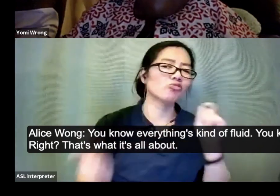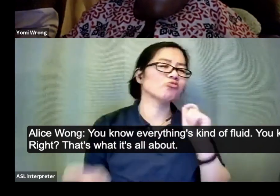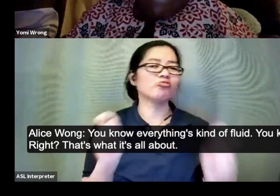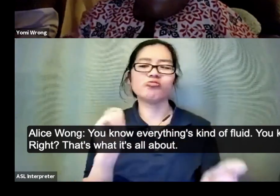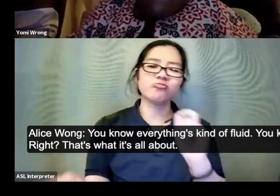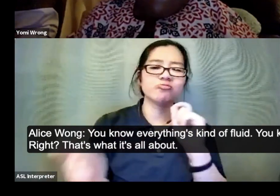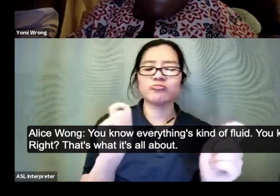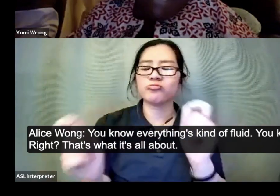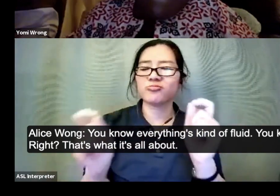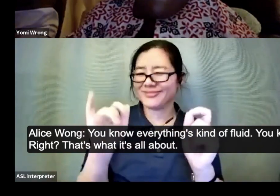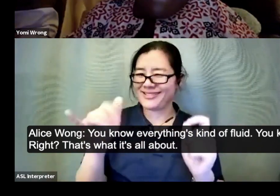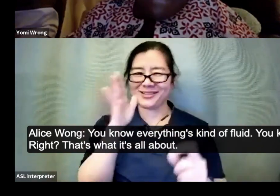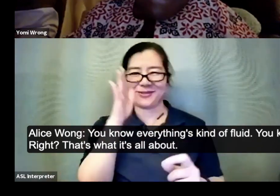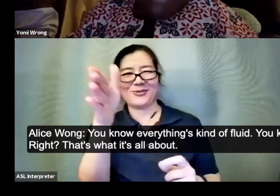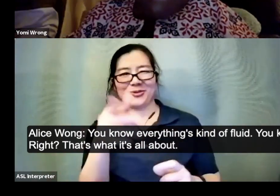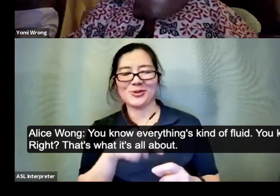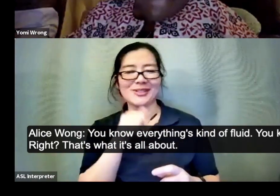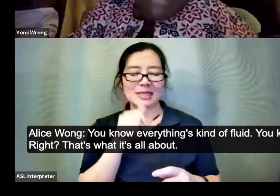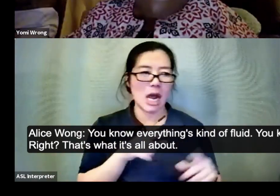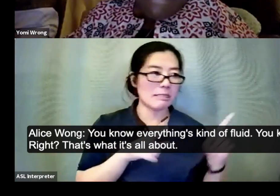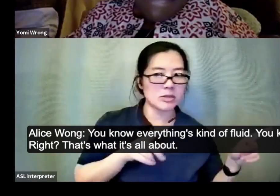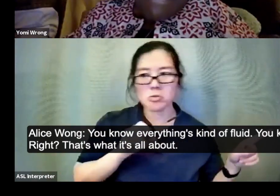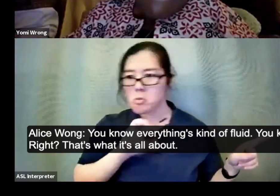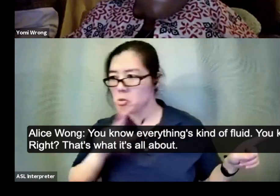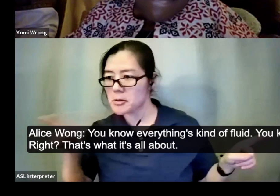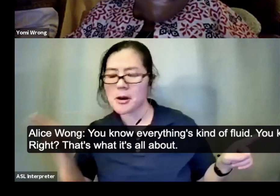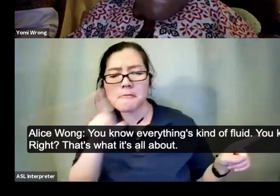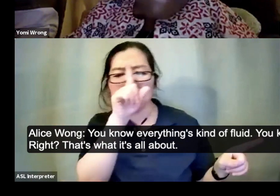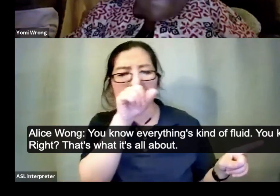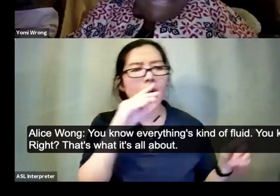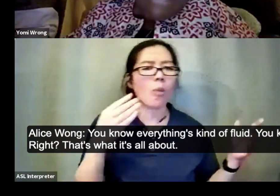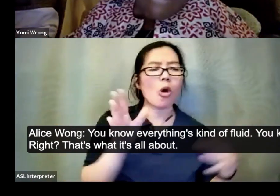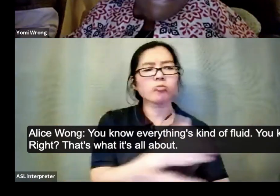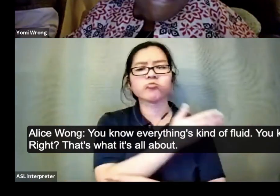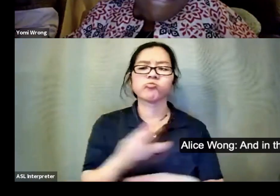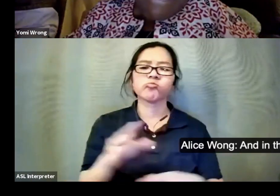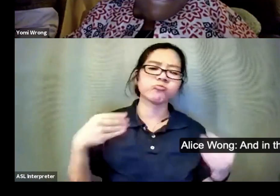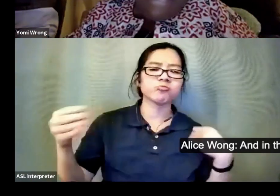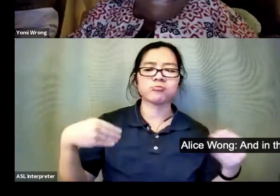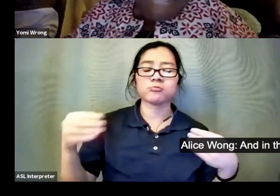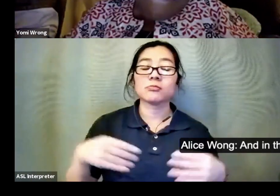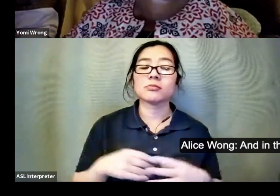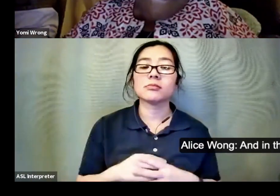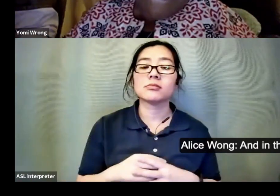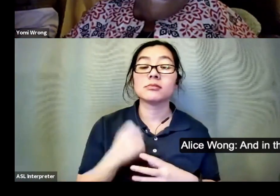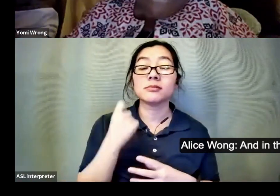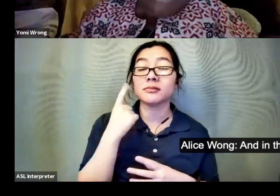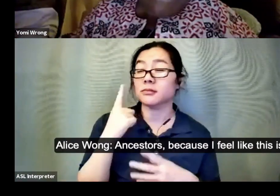the future, right? That's what it's all about. And in this commentary about